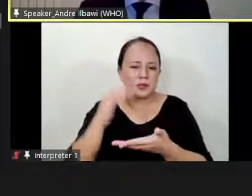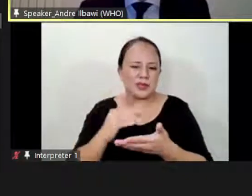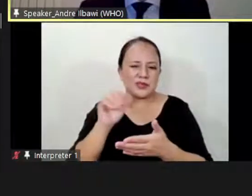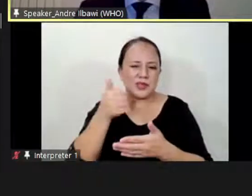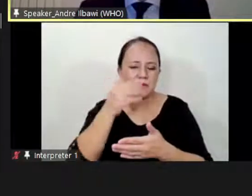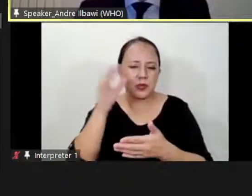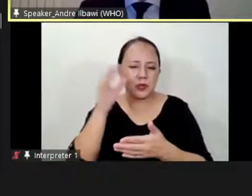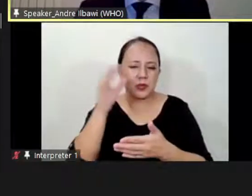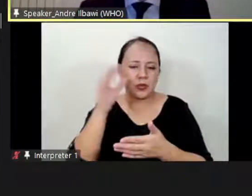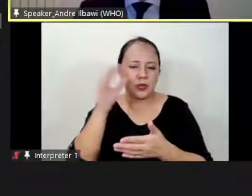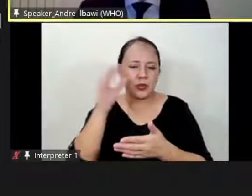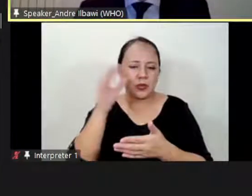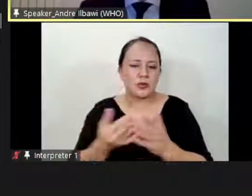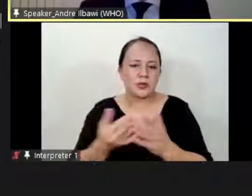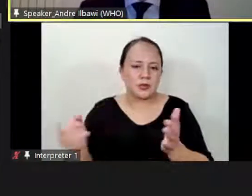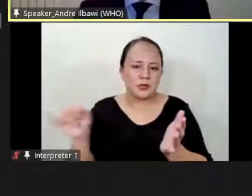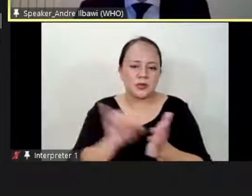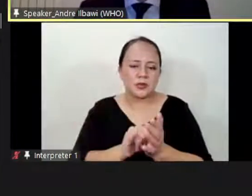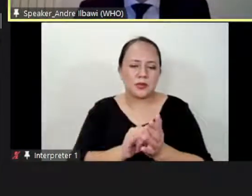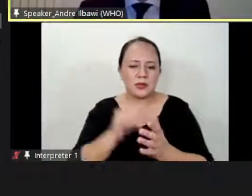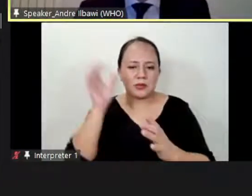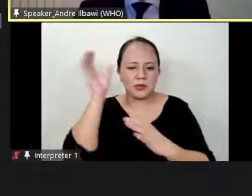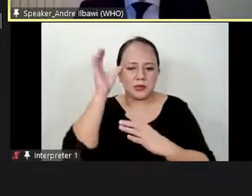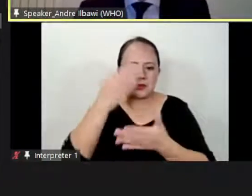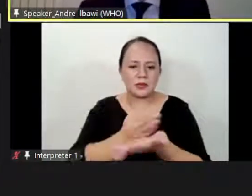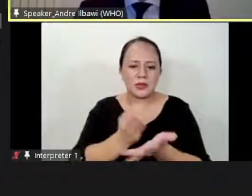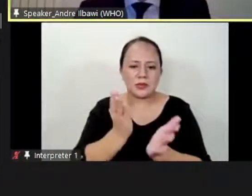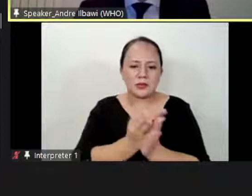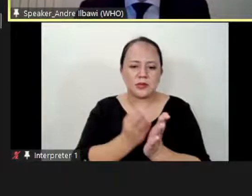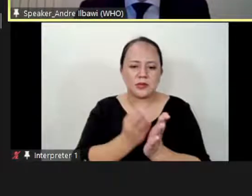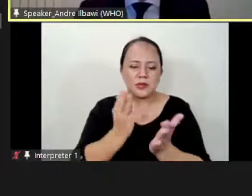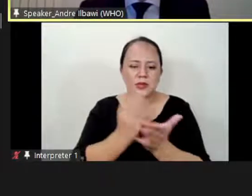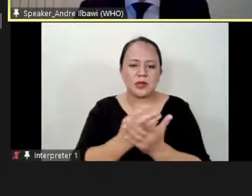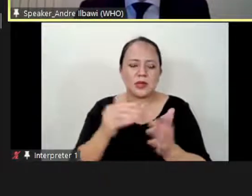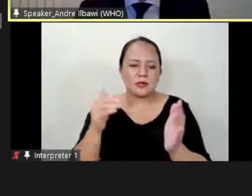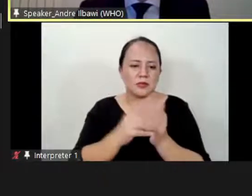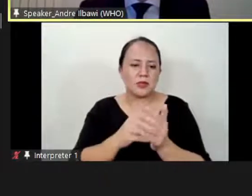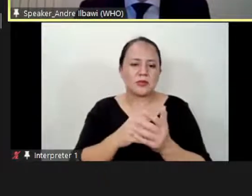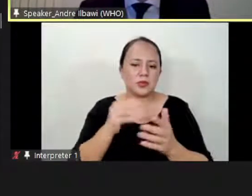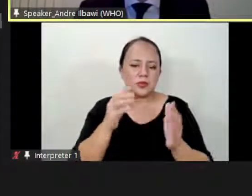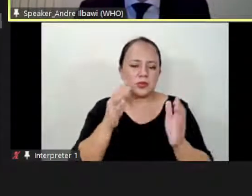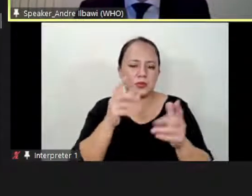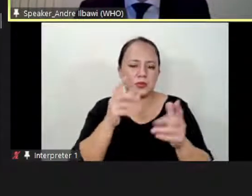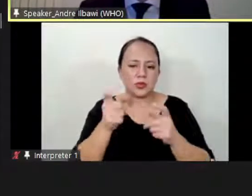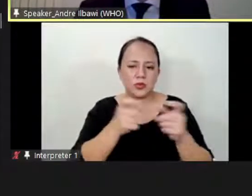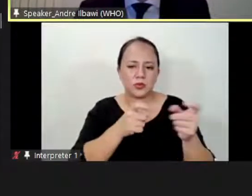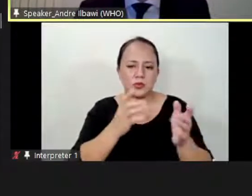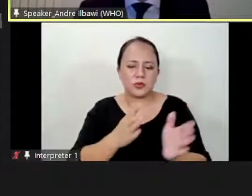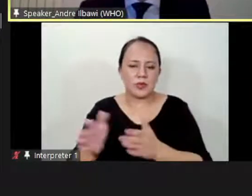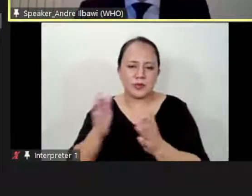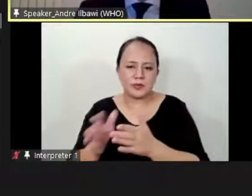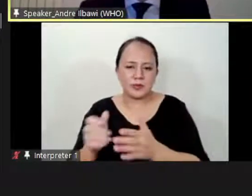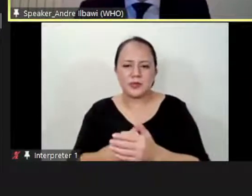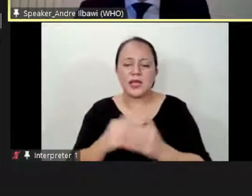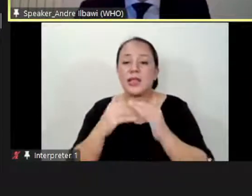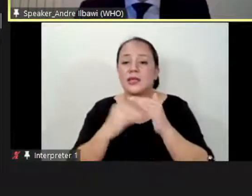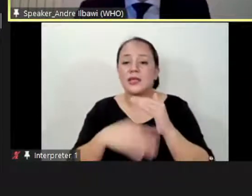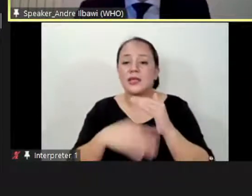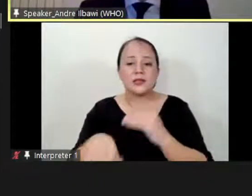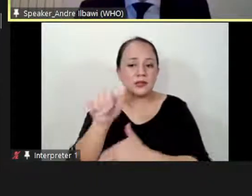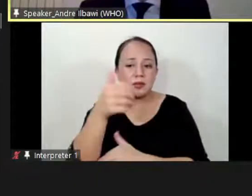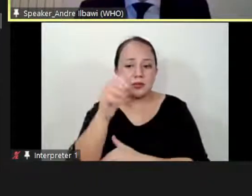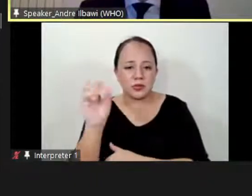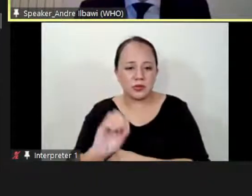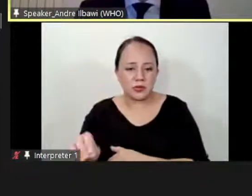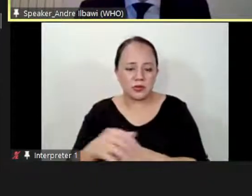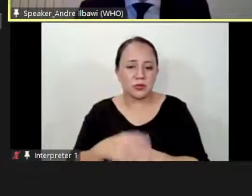have invested in cancer and have budgeted their cancer control plan to reflect the investments that are needed, less than 10%. When we